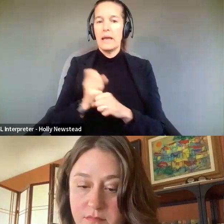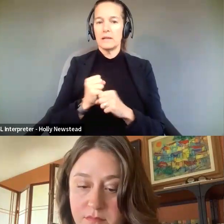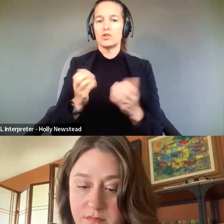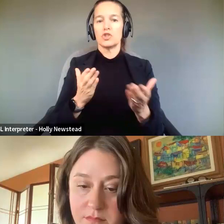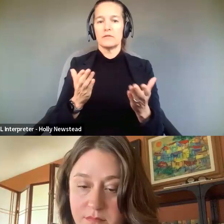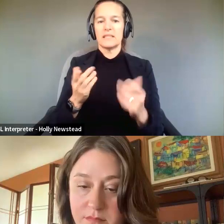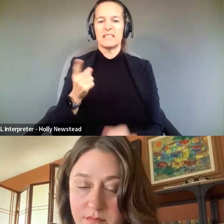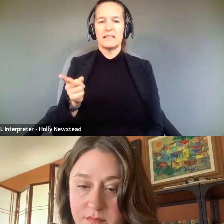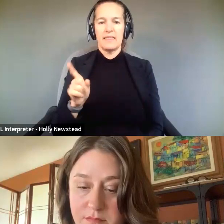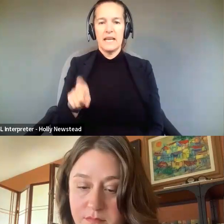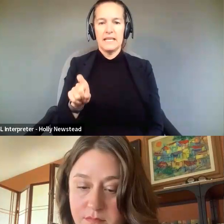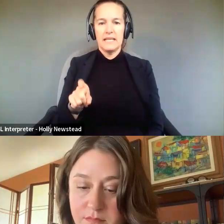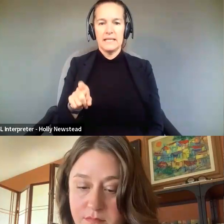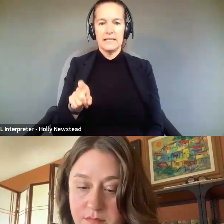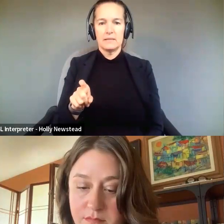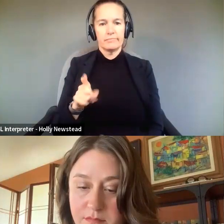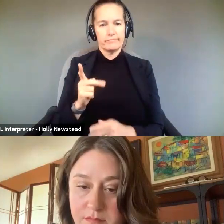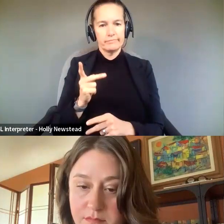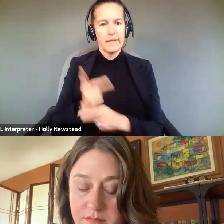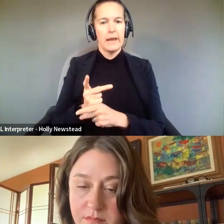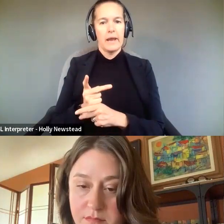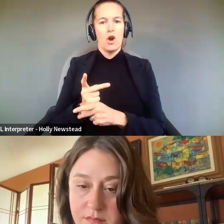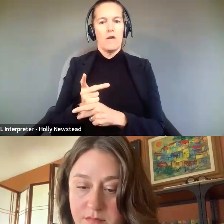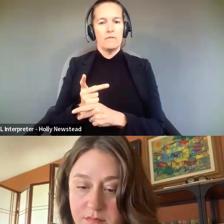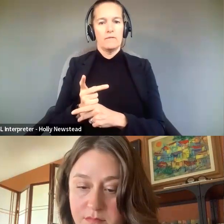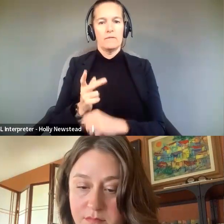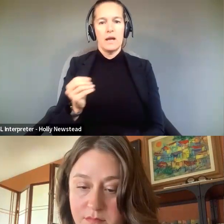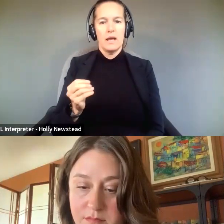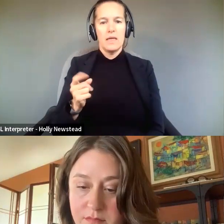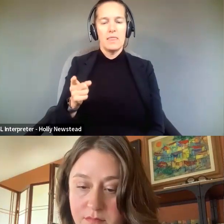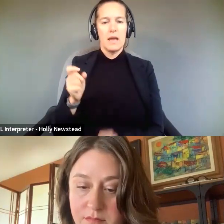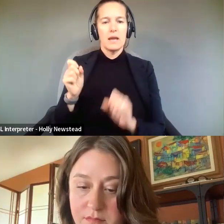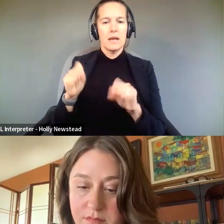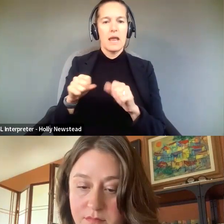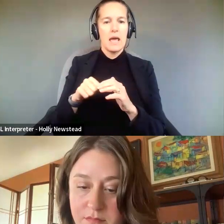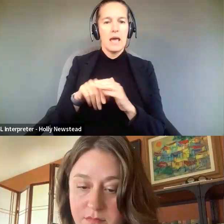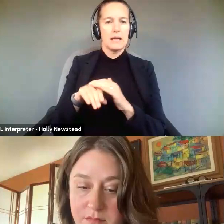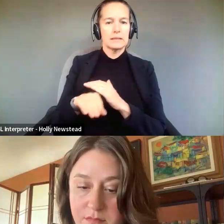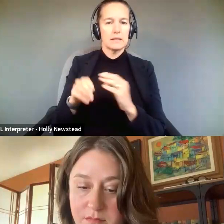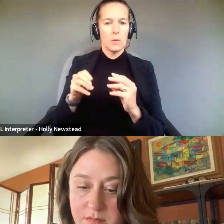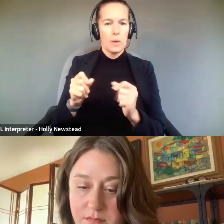need taken care of, so they can access them quickly.